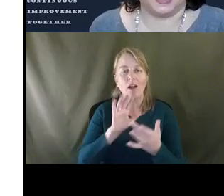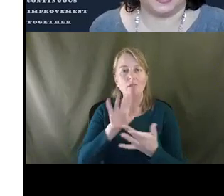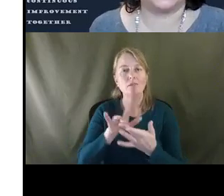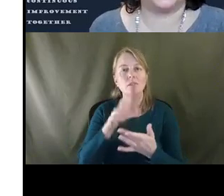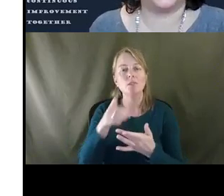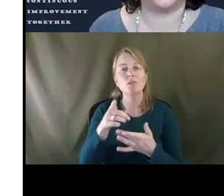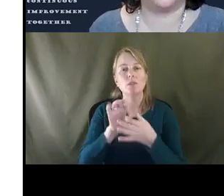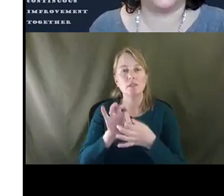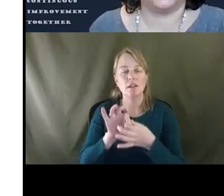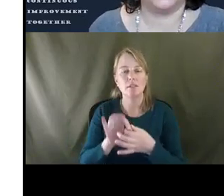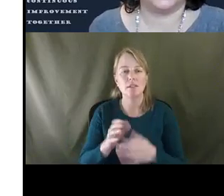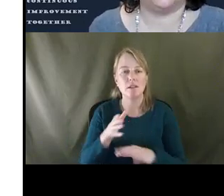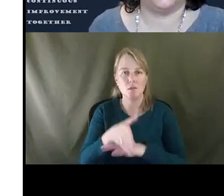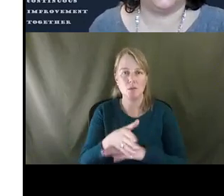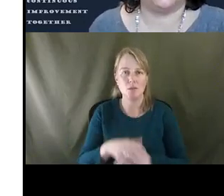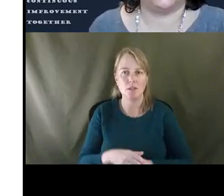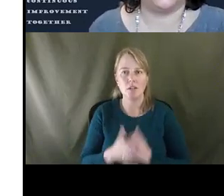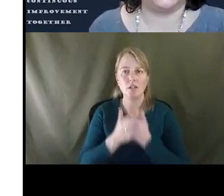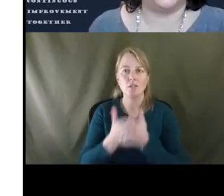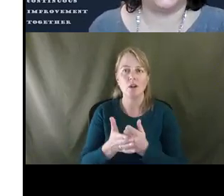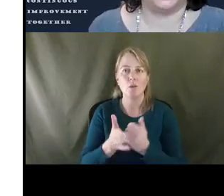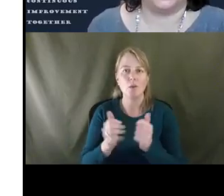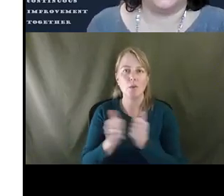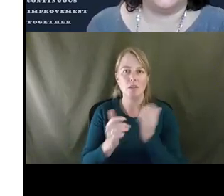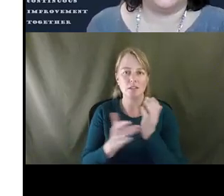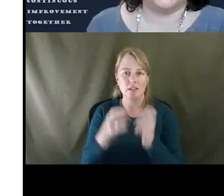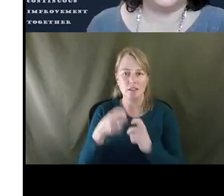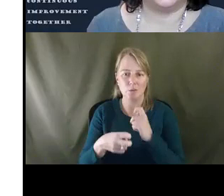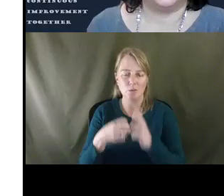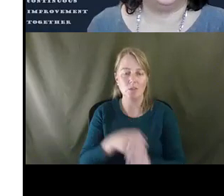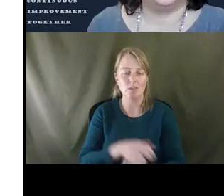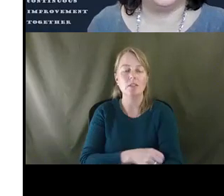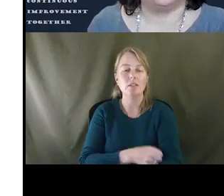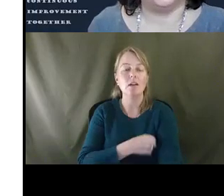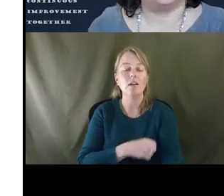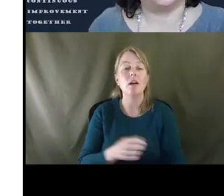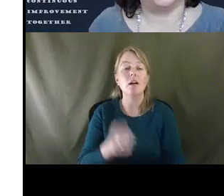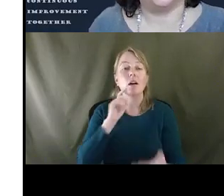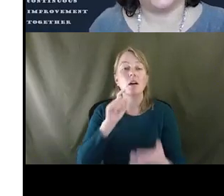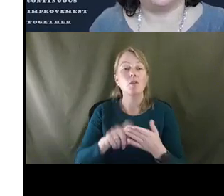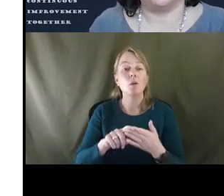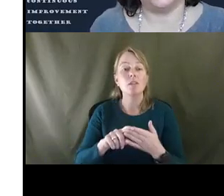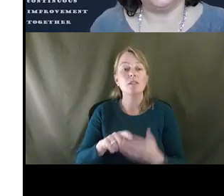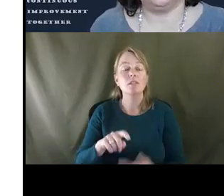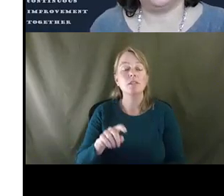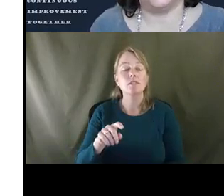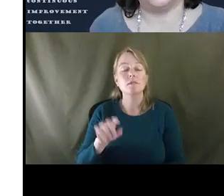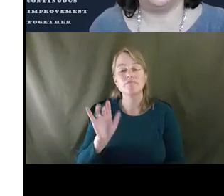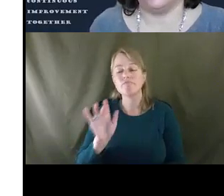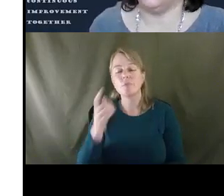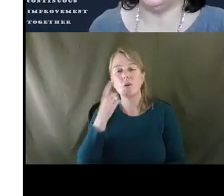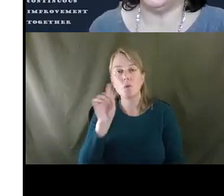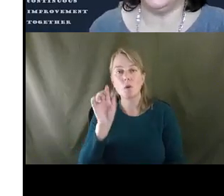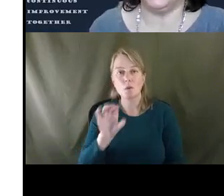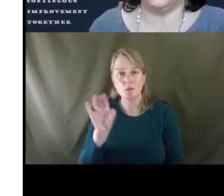and connect to help you through those. Next, you'll notice the feature for closed captioning.